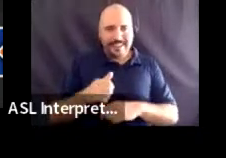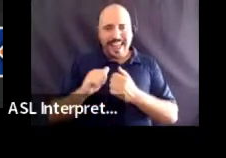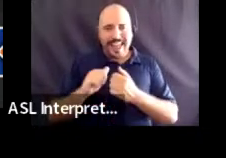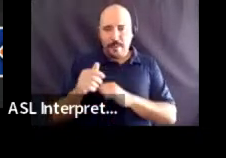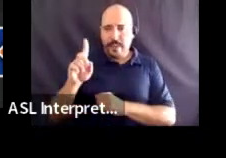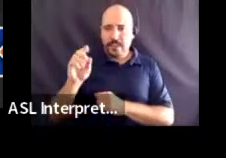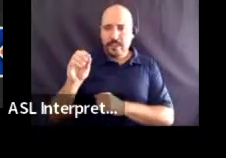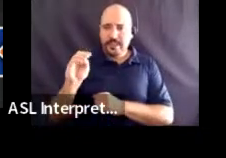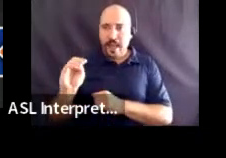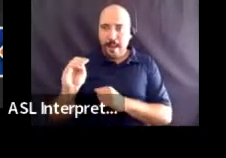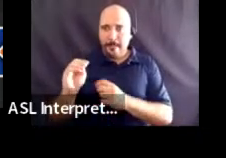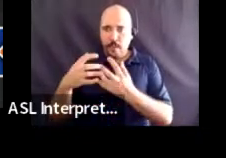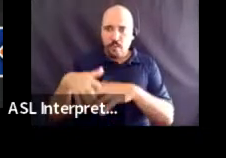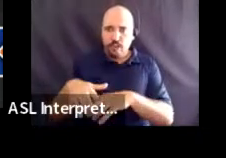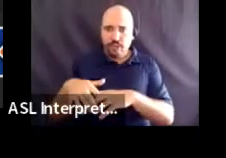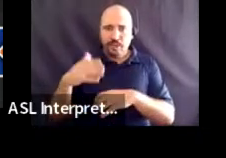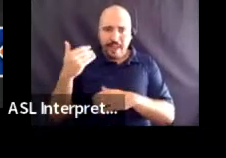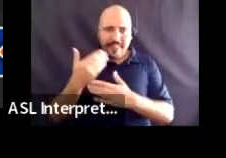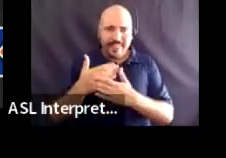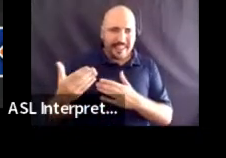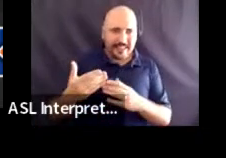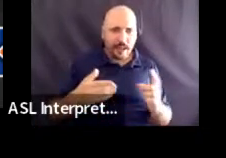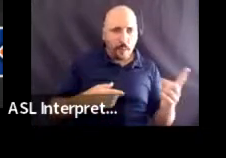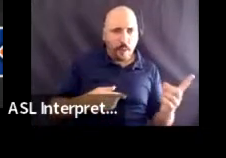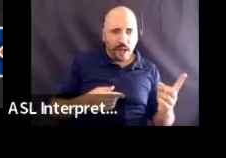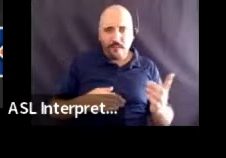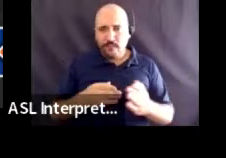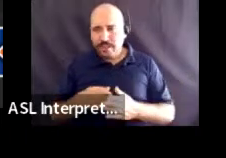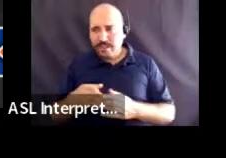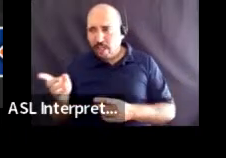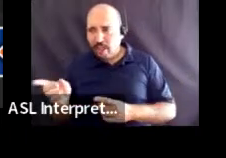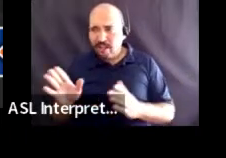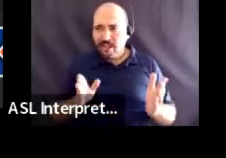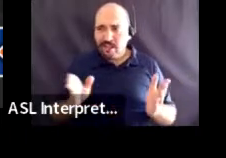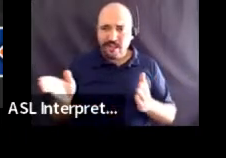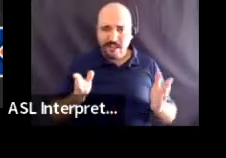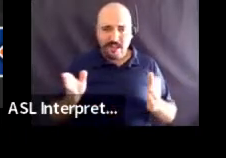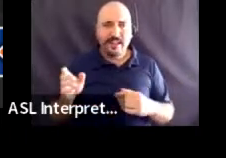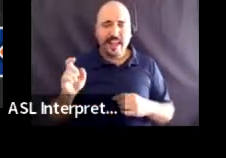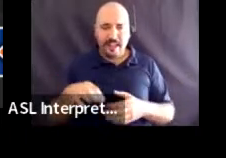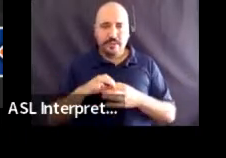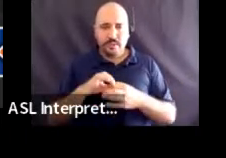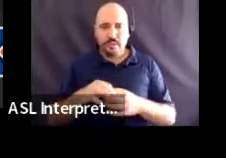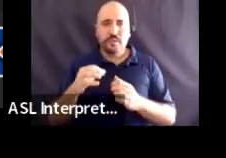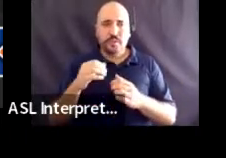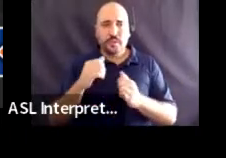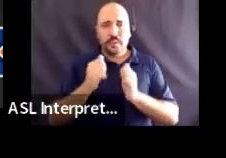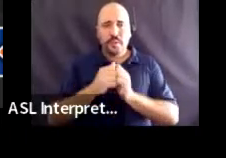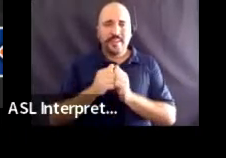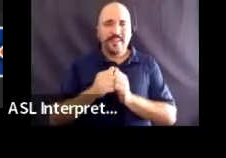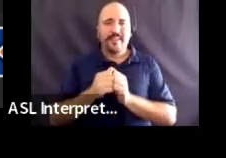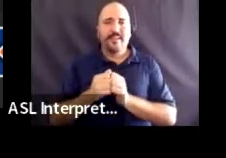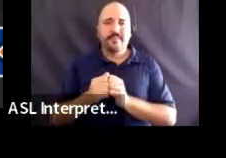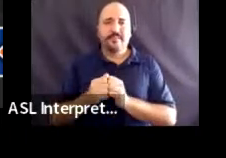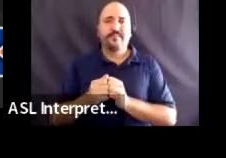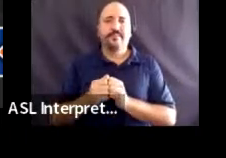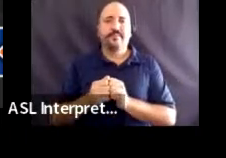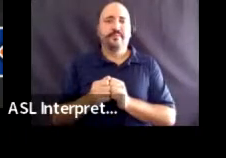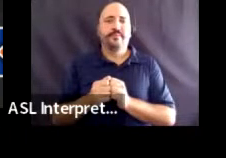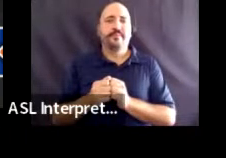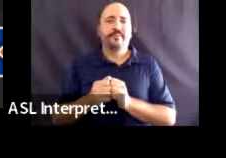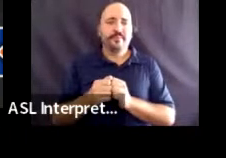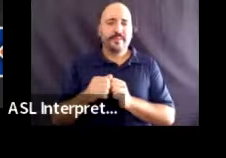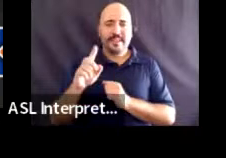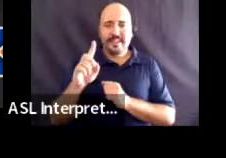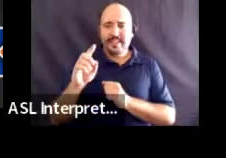works and why do things one way versus another way. It has to do really with a DOM